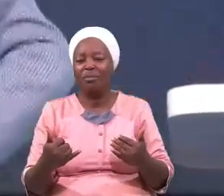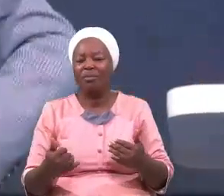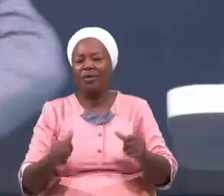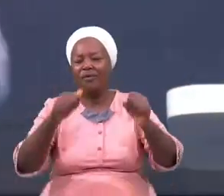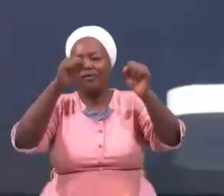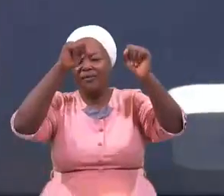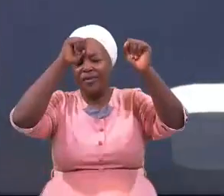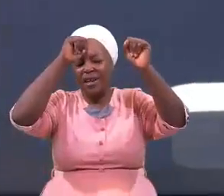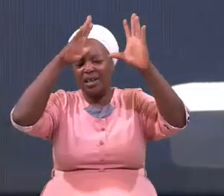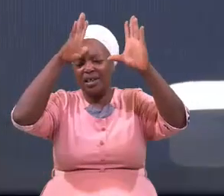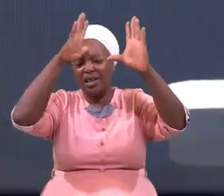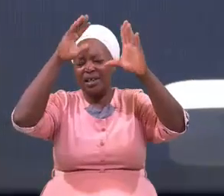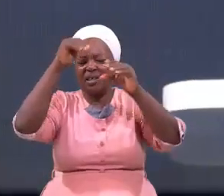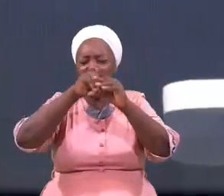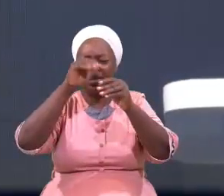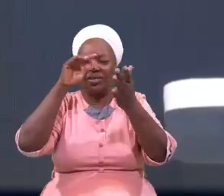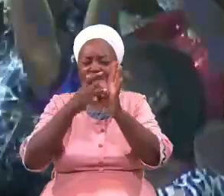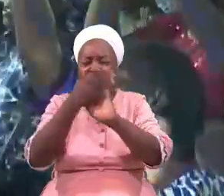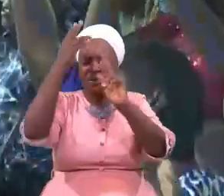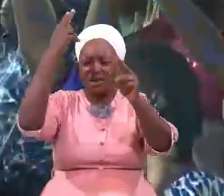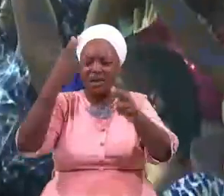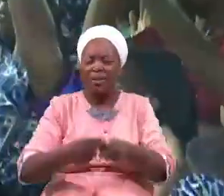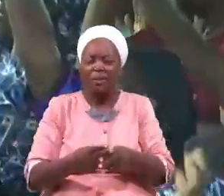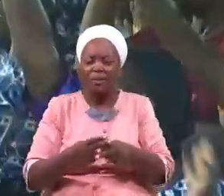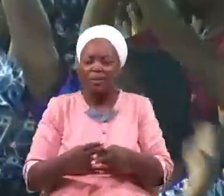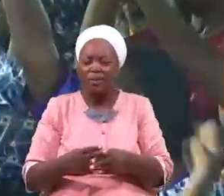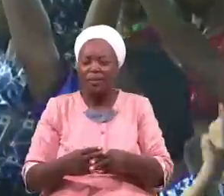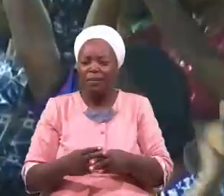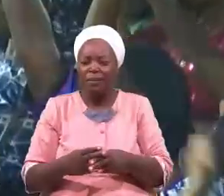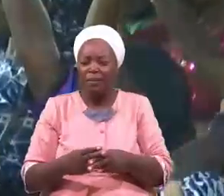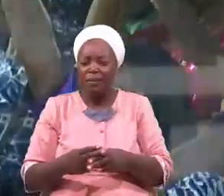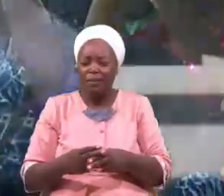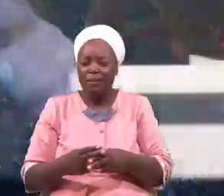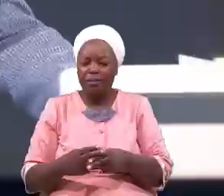Father, in Jesus' name.